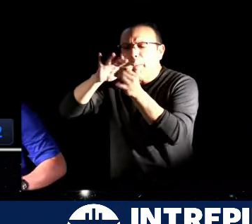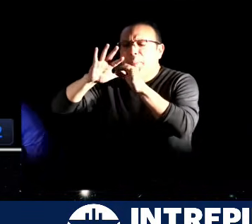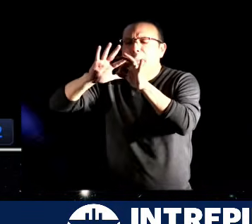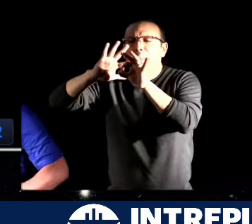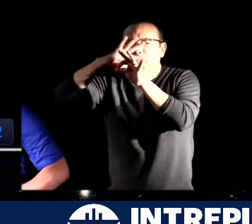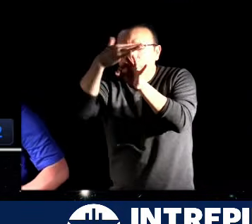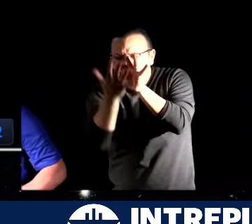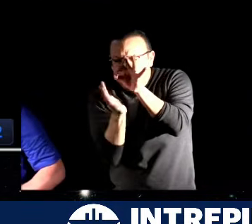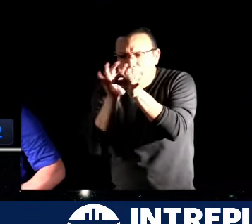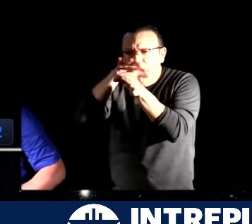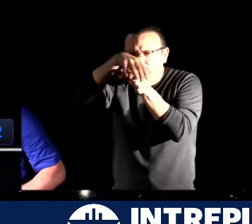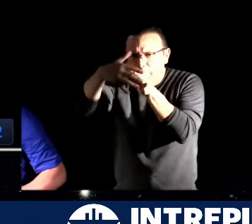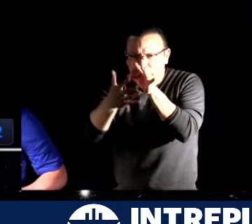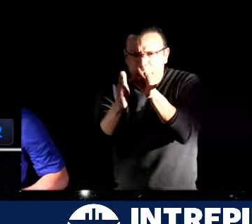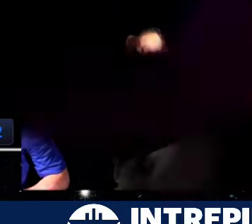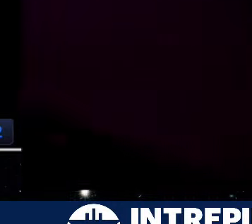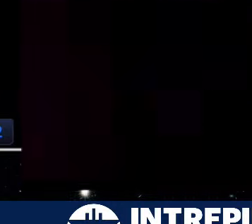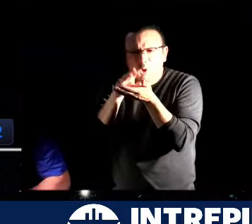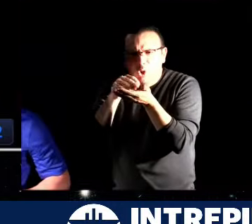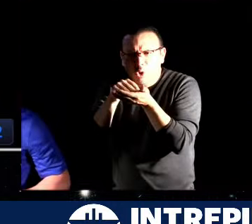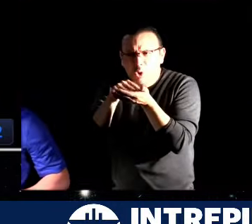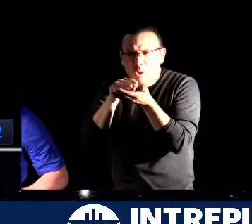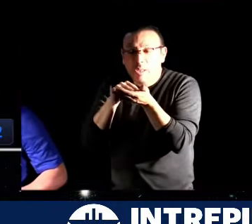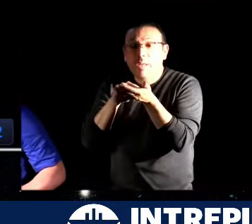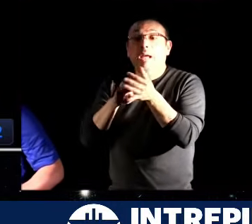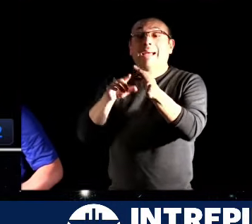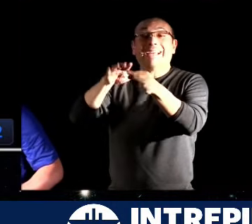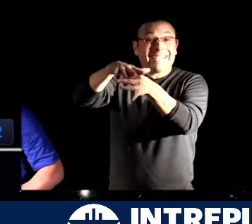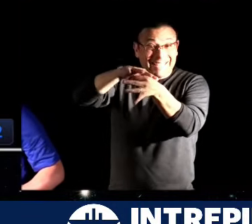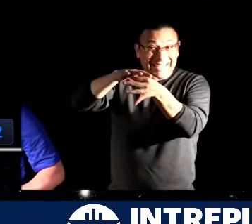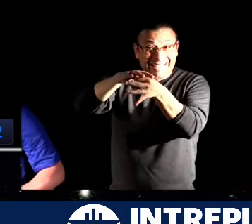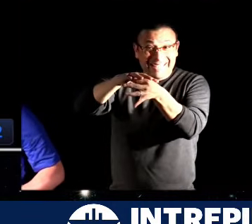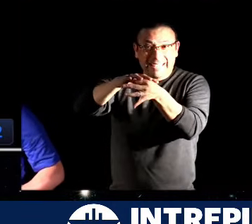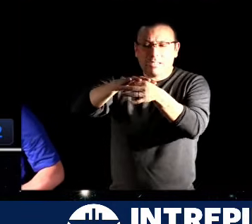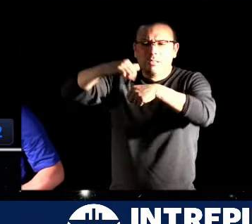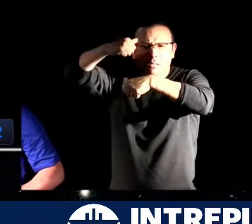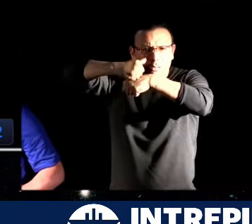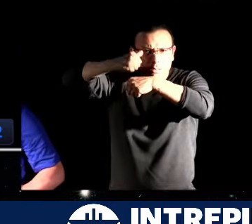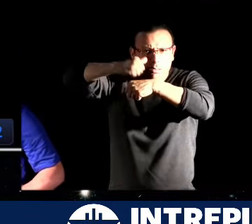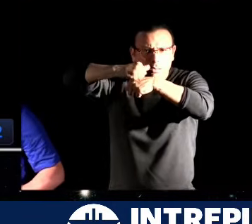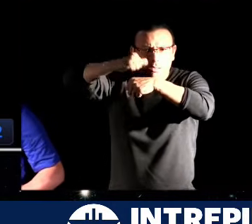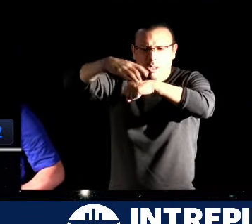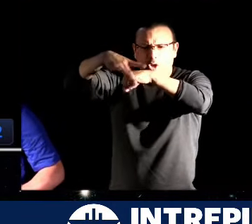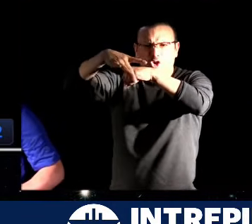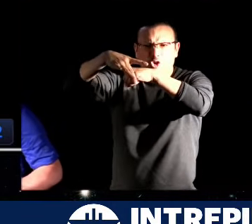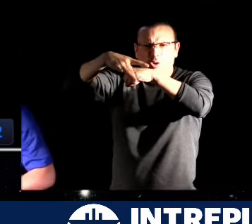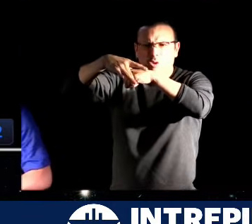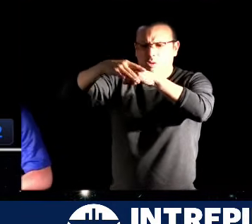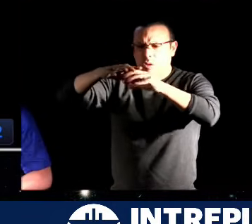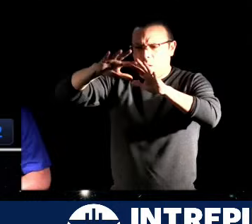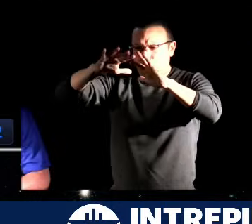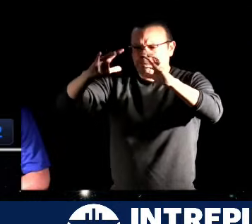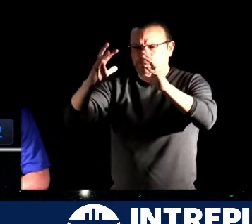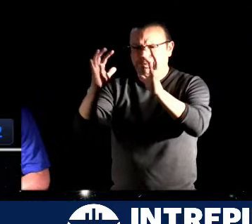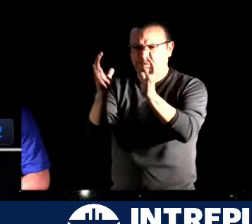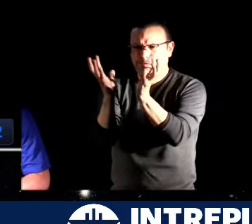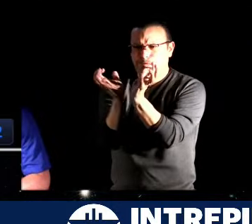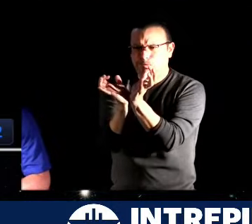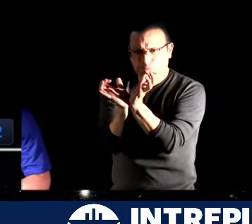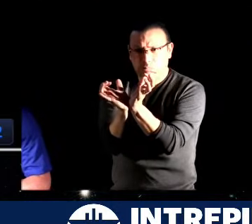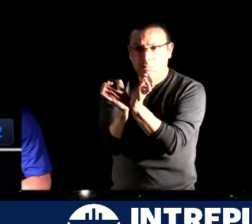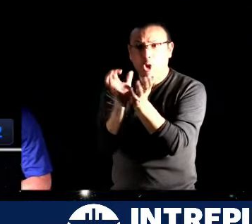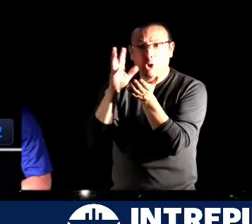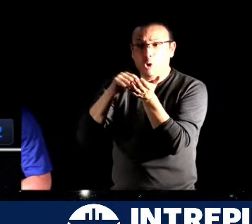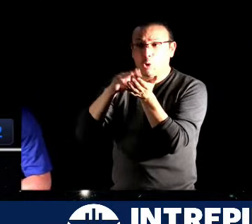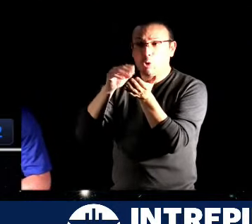that, it's actually telling us about the geology of the rocks on the surface. And this is not a mission that is done